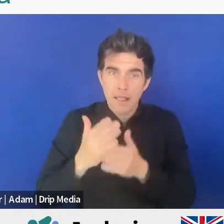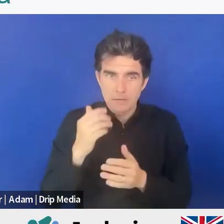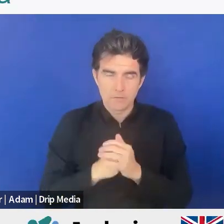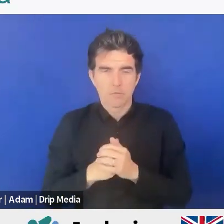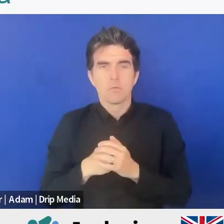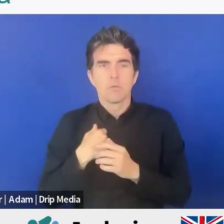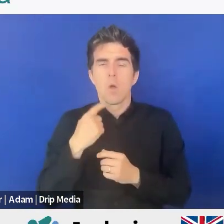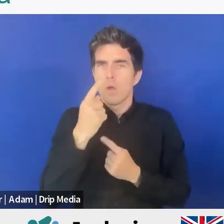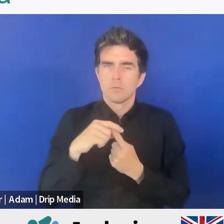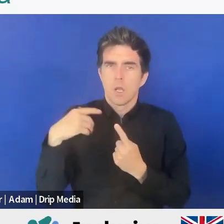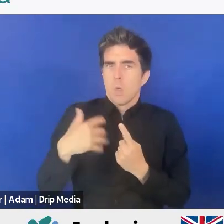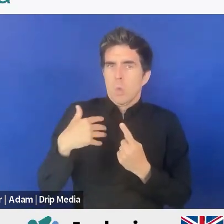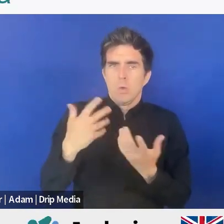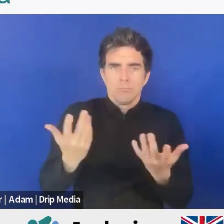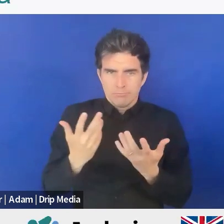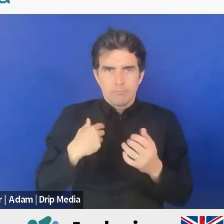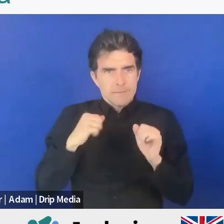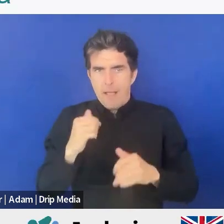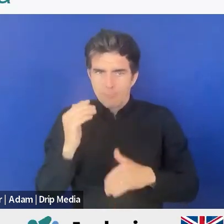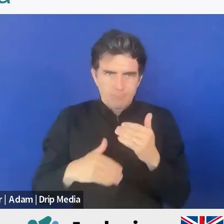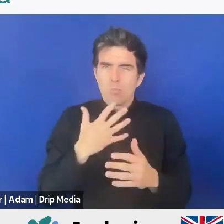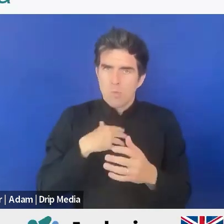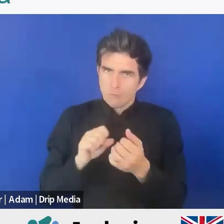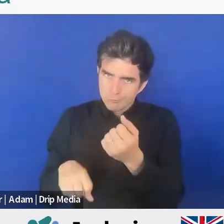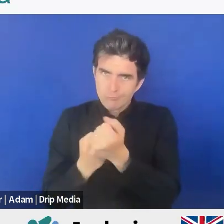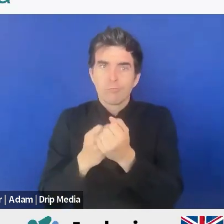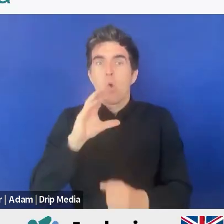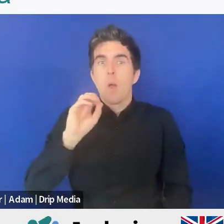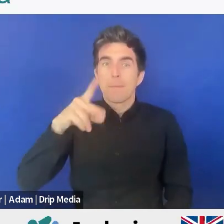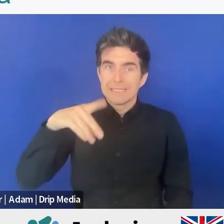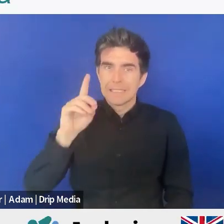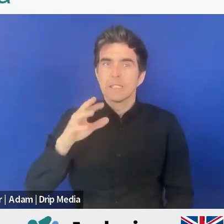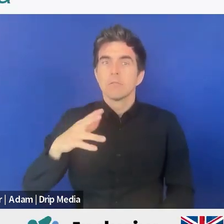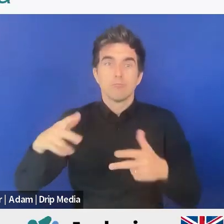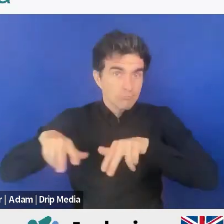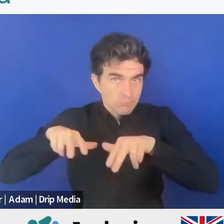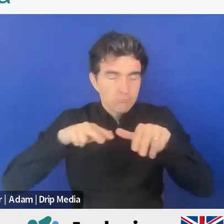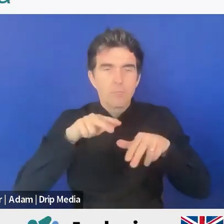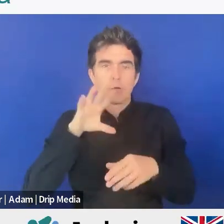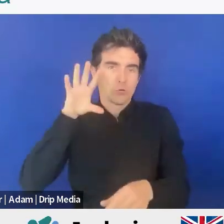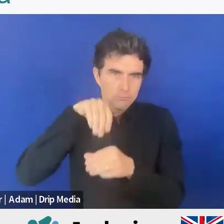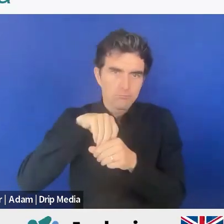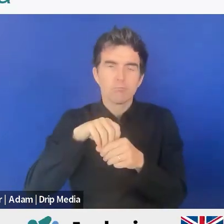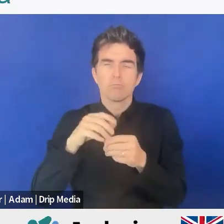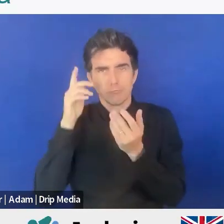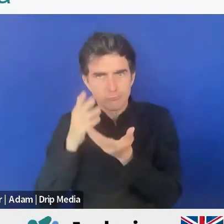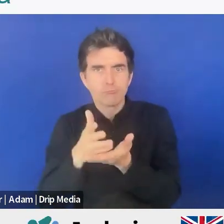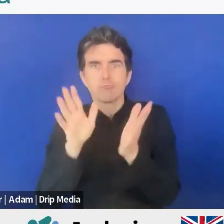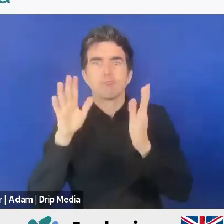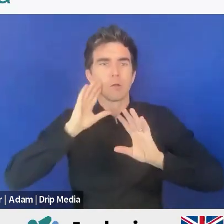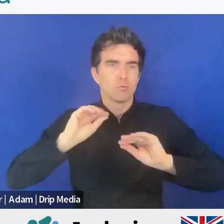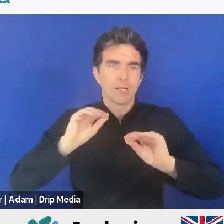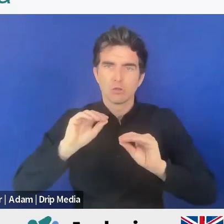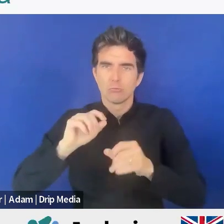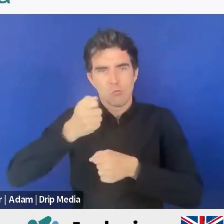actually help OPDs to be organised, to join in with the broader education sector working groups, which are obviously